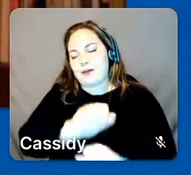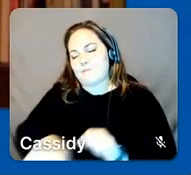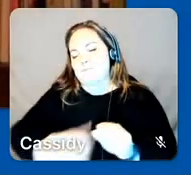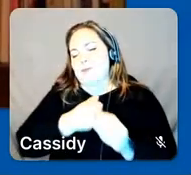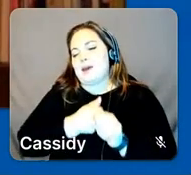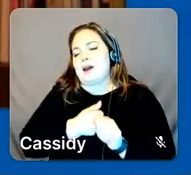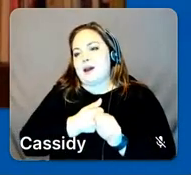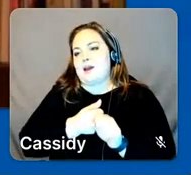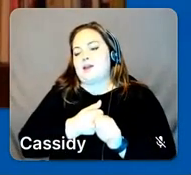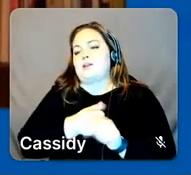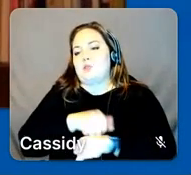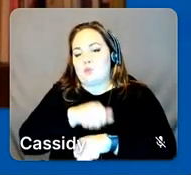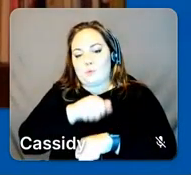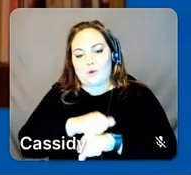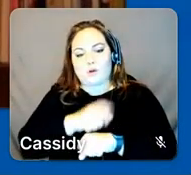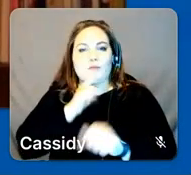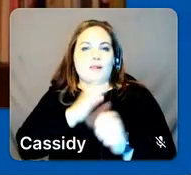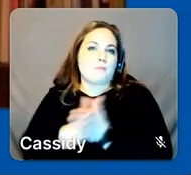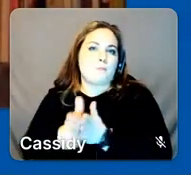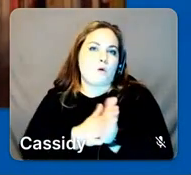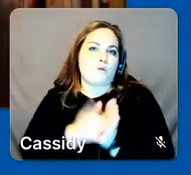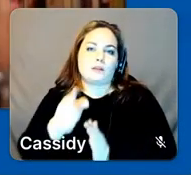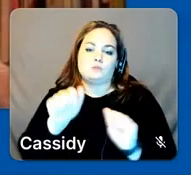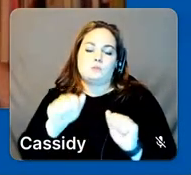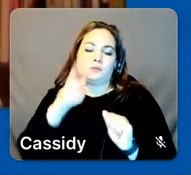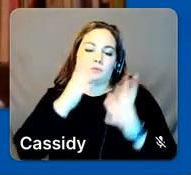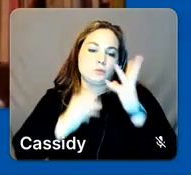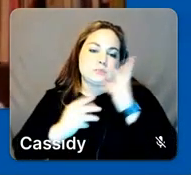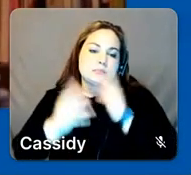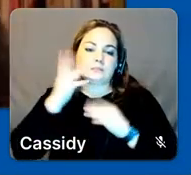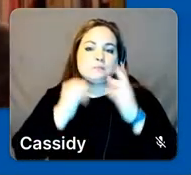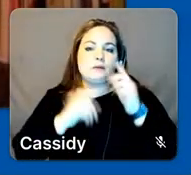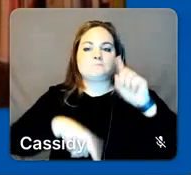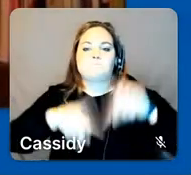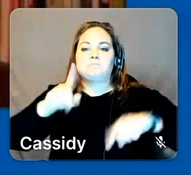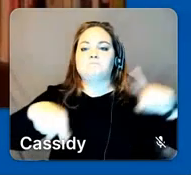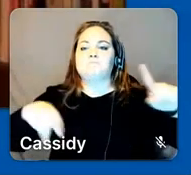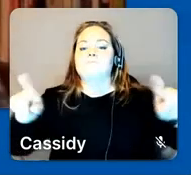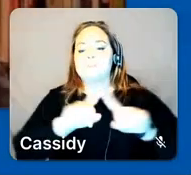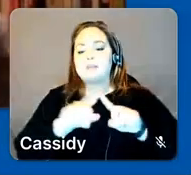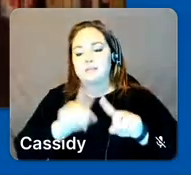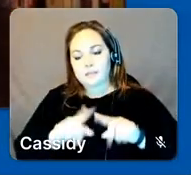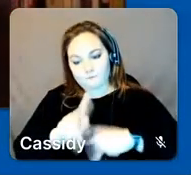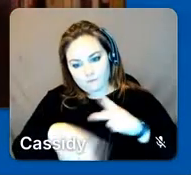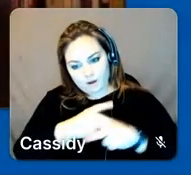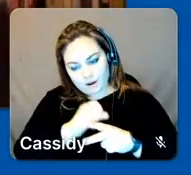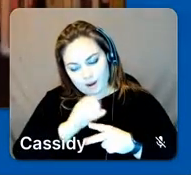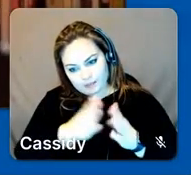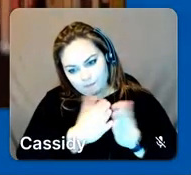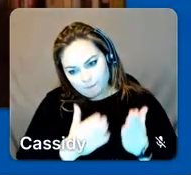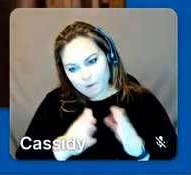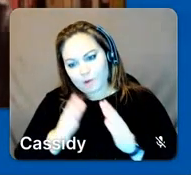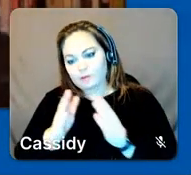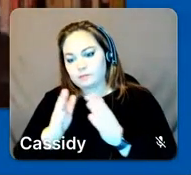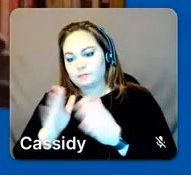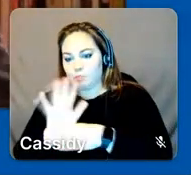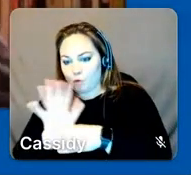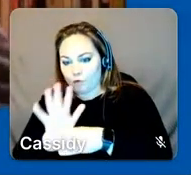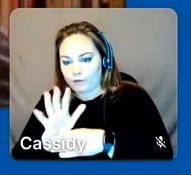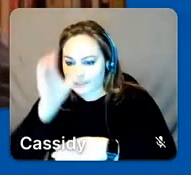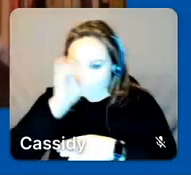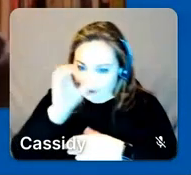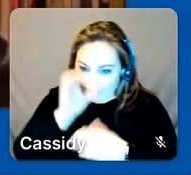that, which definitely motivates you to really experience the different types of books and movies and comics or whatever it is that you